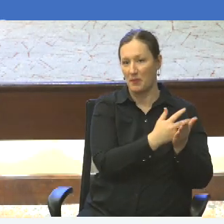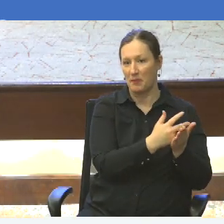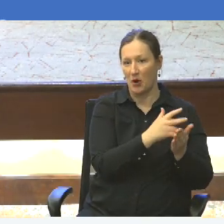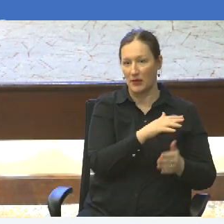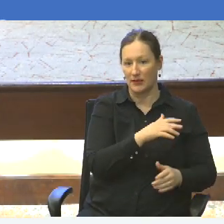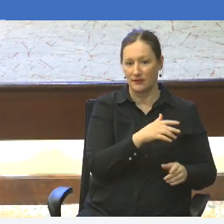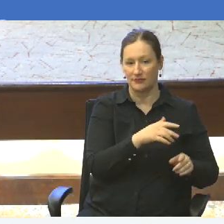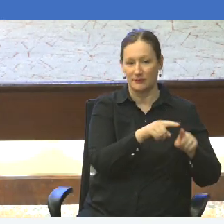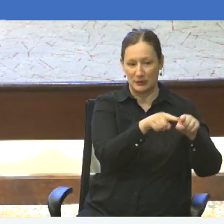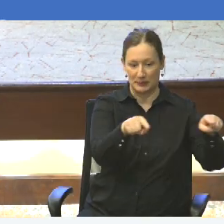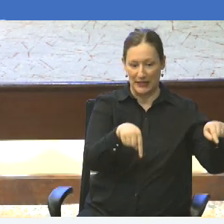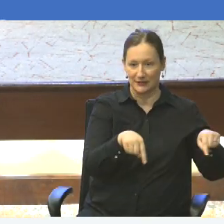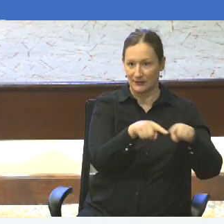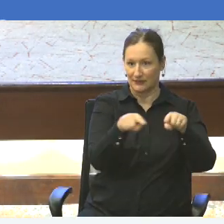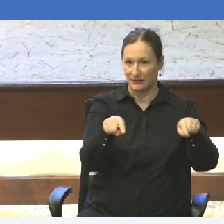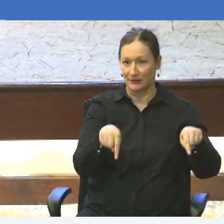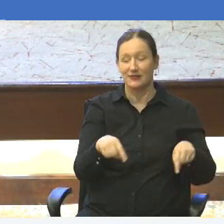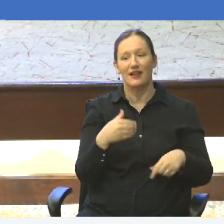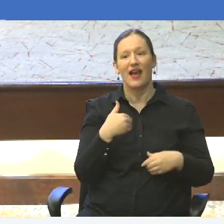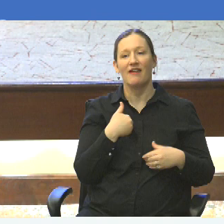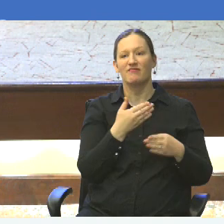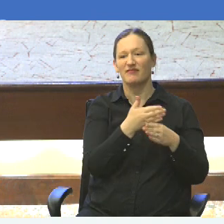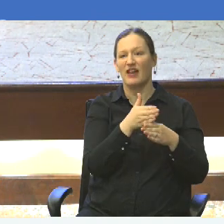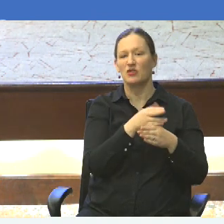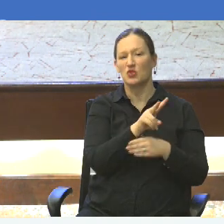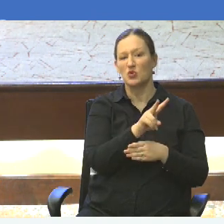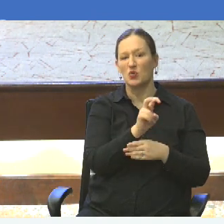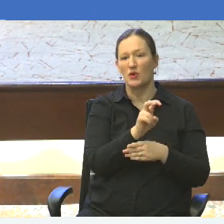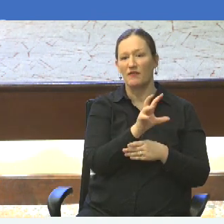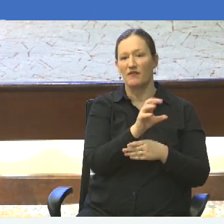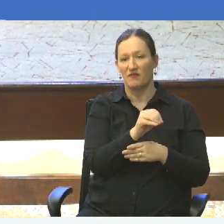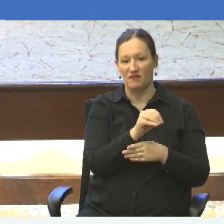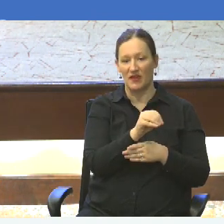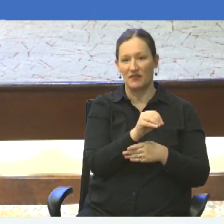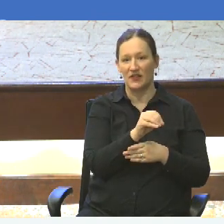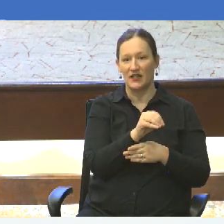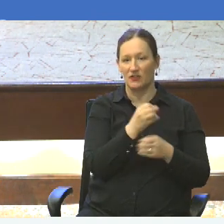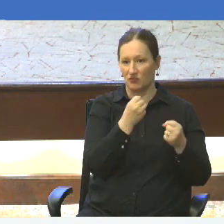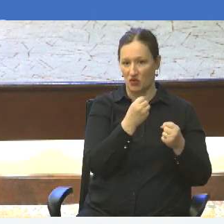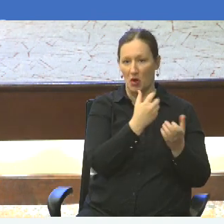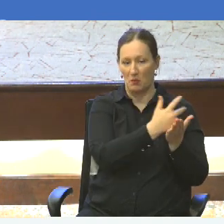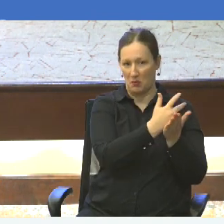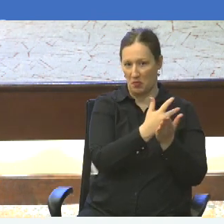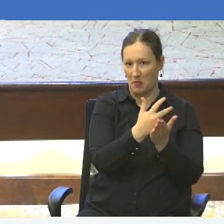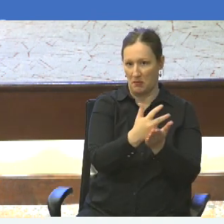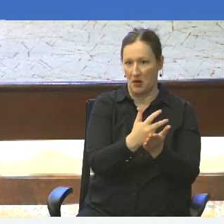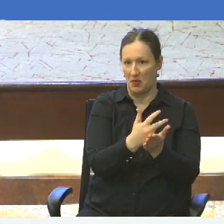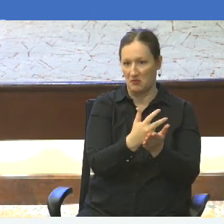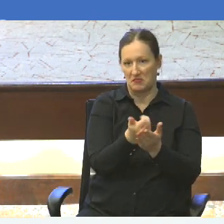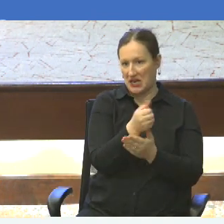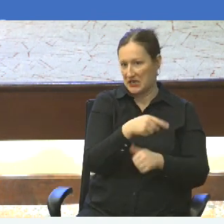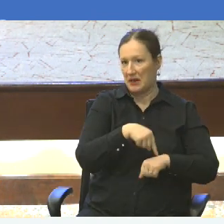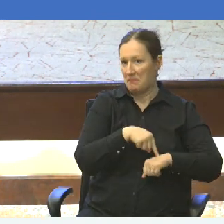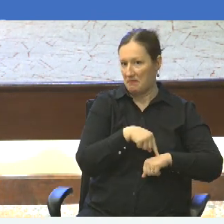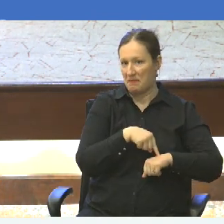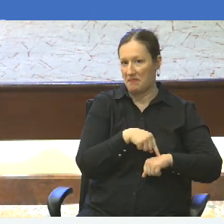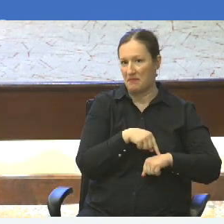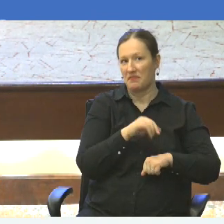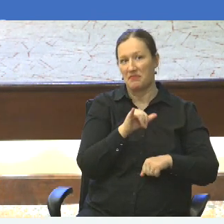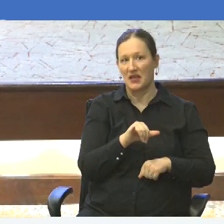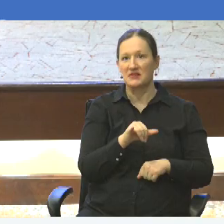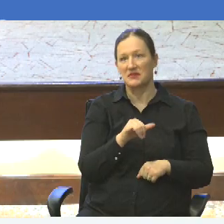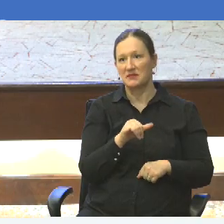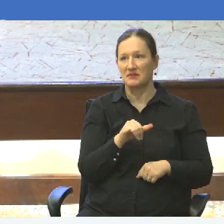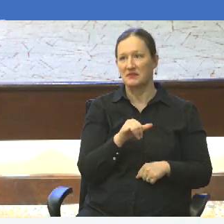the airport. There are an average of 250 vehicles parked at the airport at any given time. That's a conservative